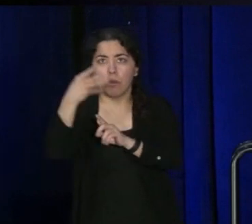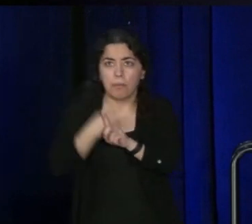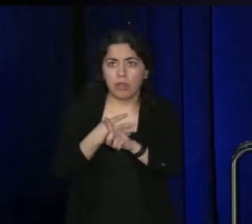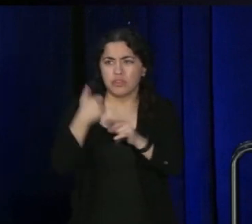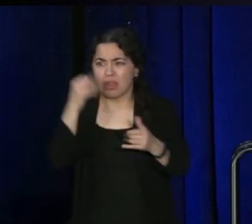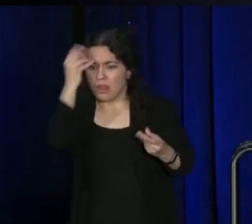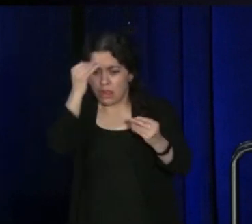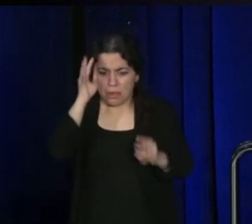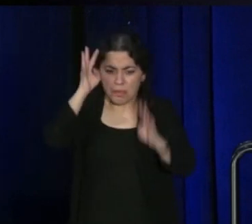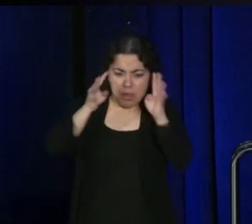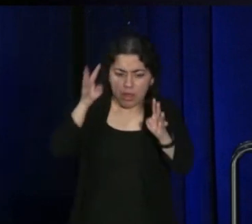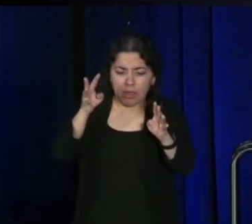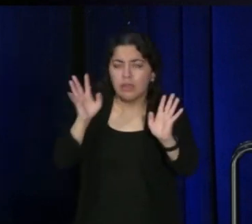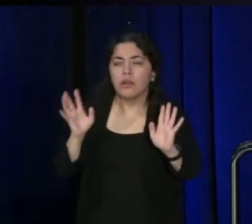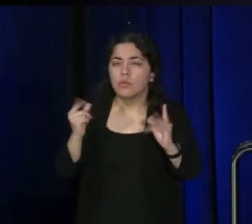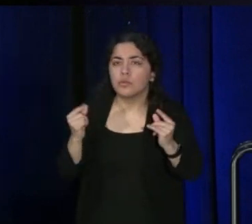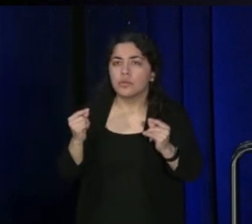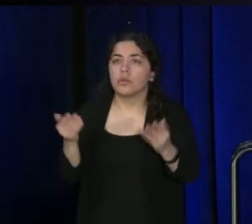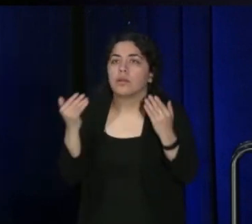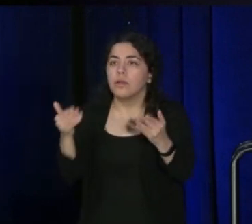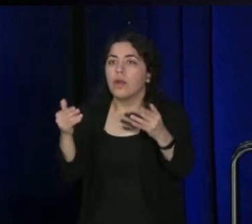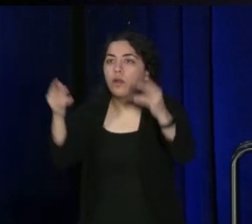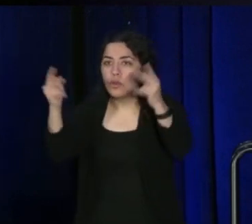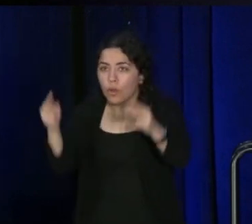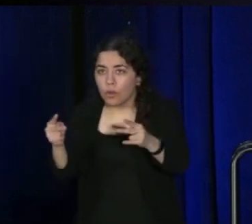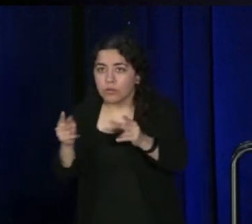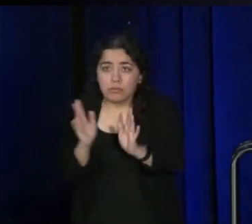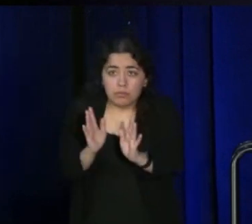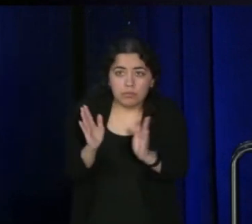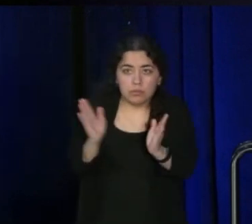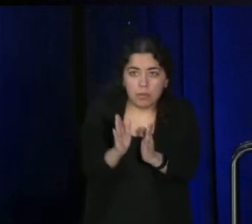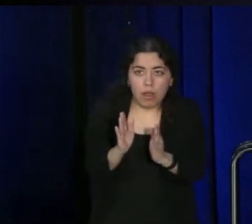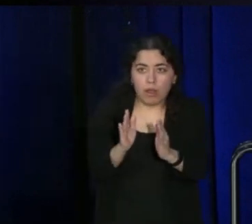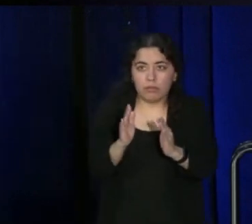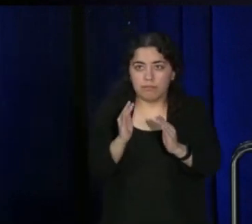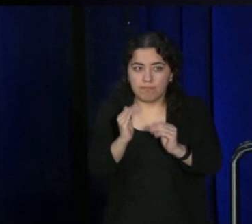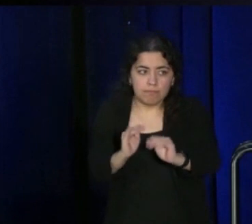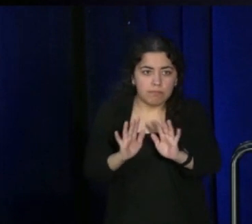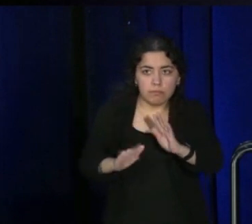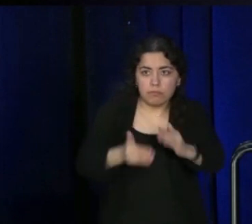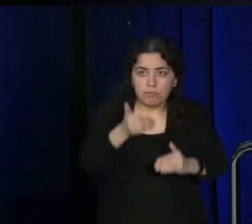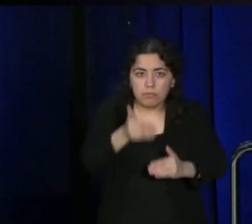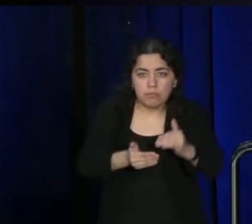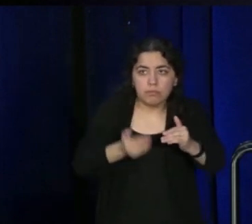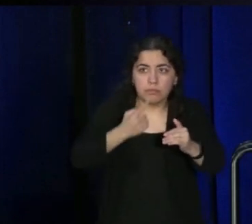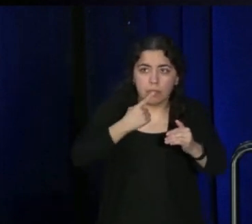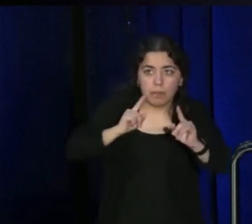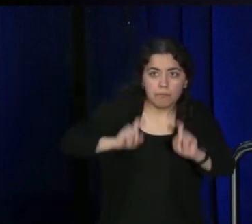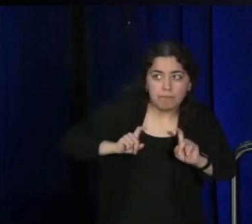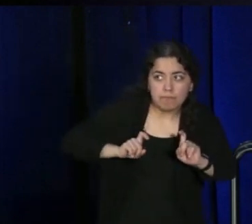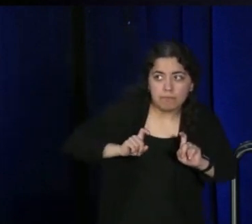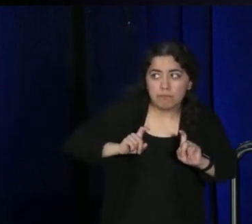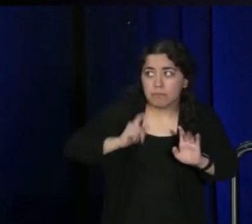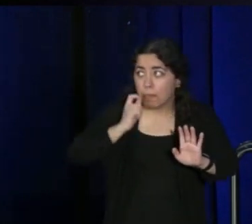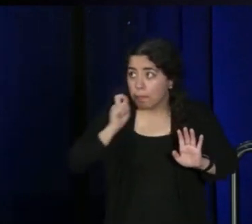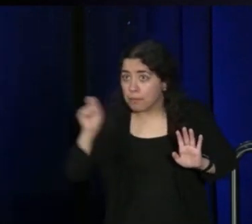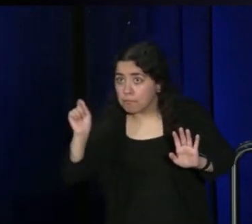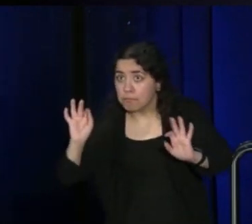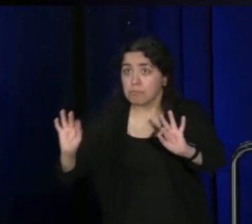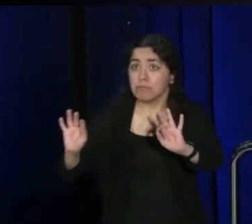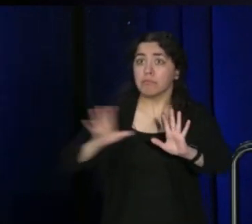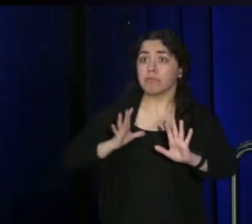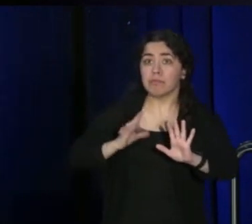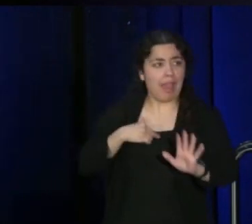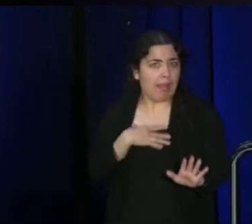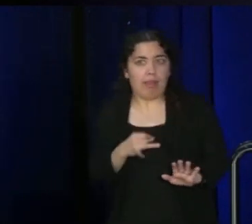they should do is put code on the ground with a small implementation and try it out. And so he just said that, and I really liked it. I have a little note in there about pioneers